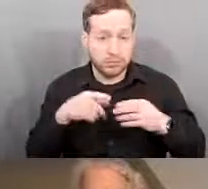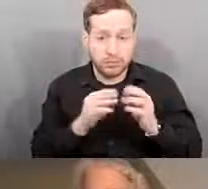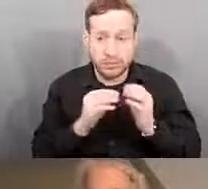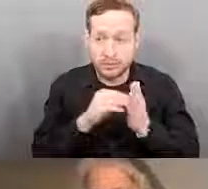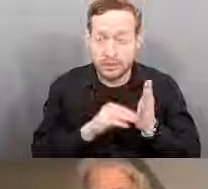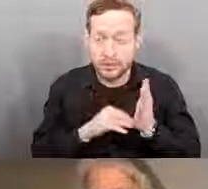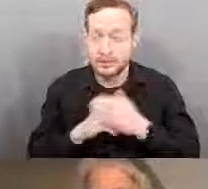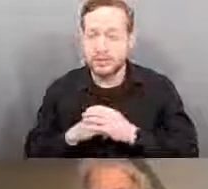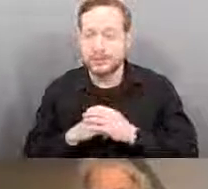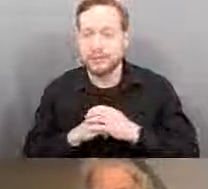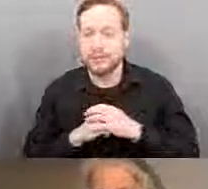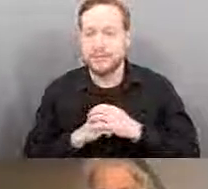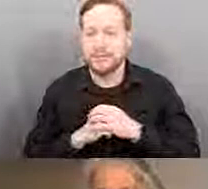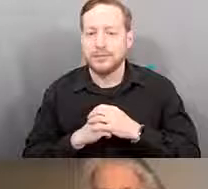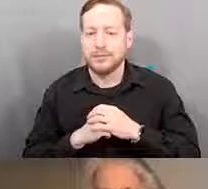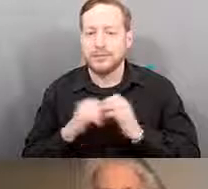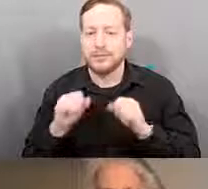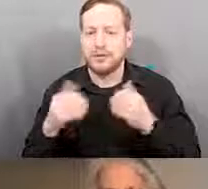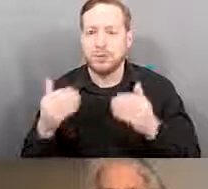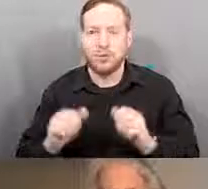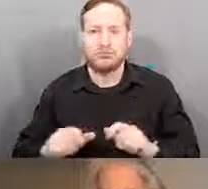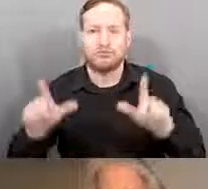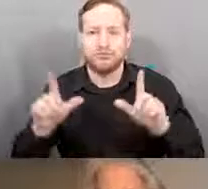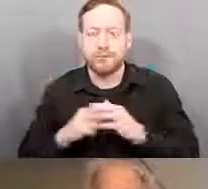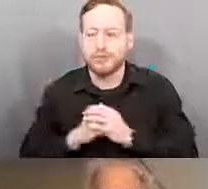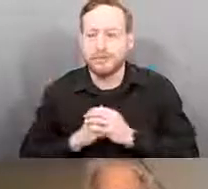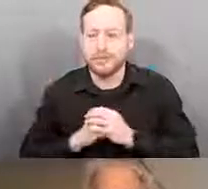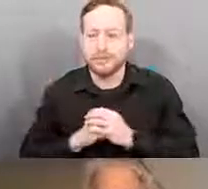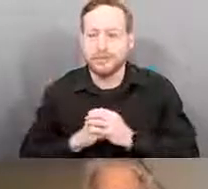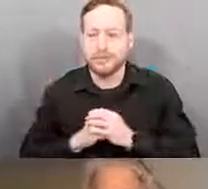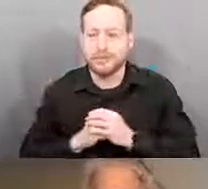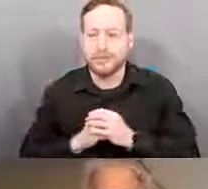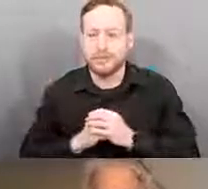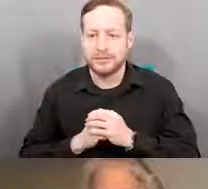if there are no corrections, could I have a motion to accept it as written?